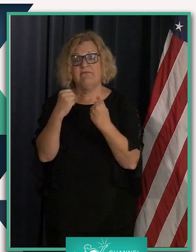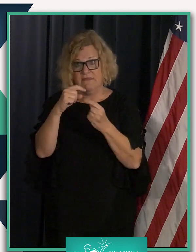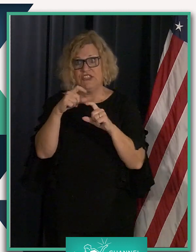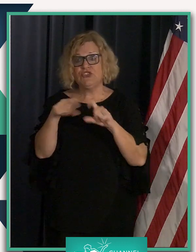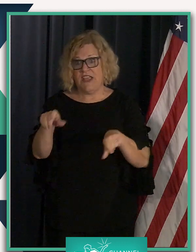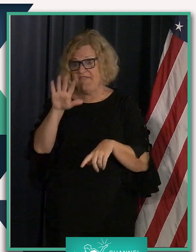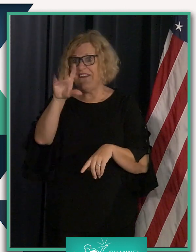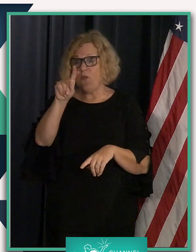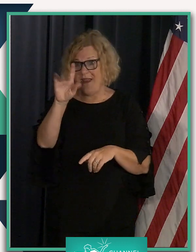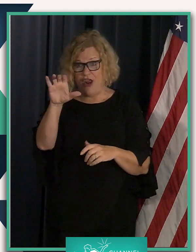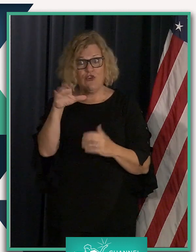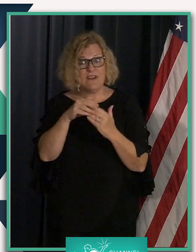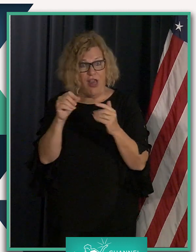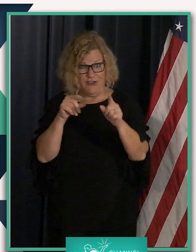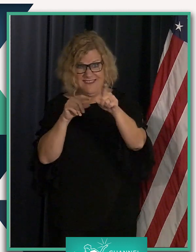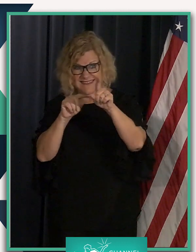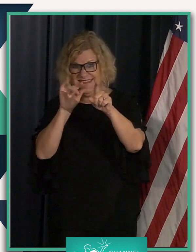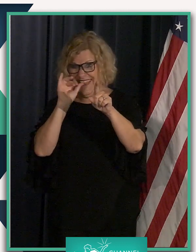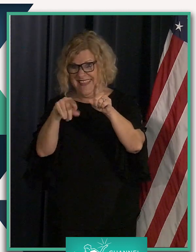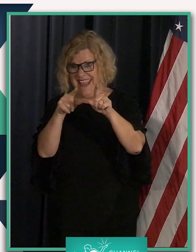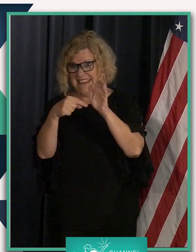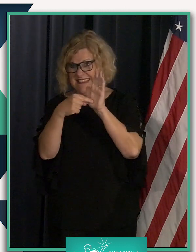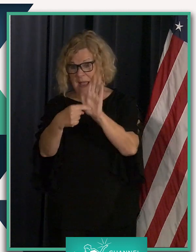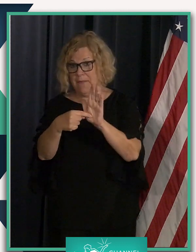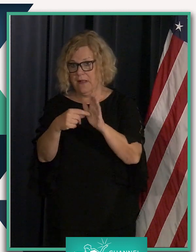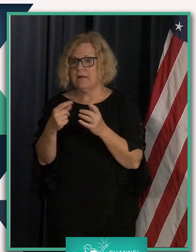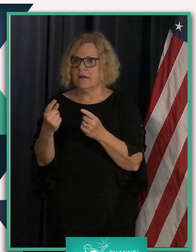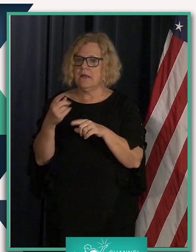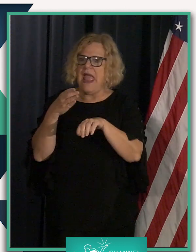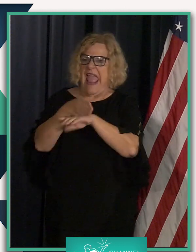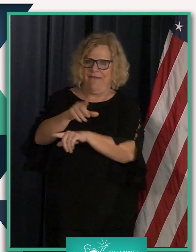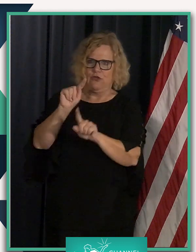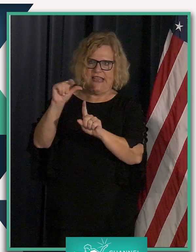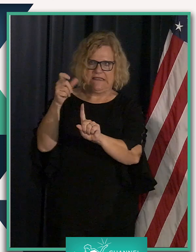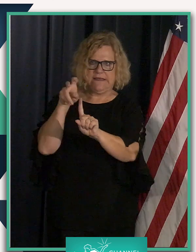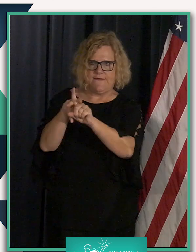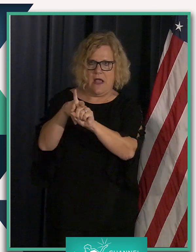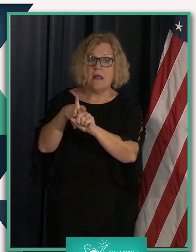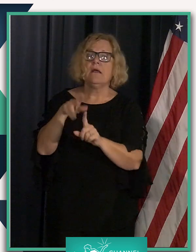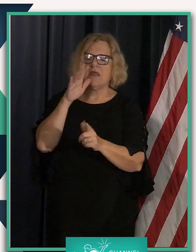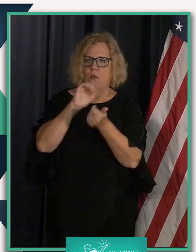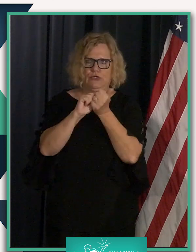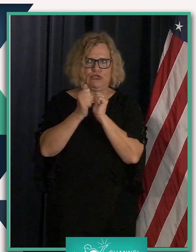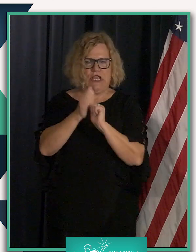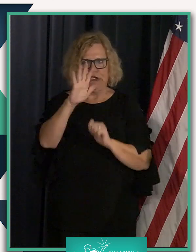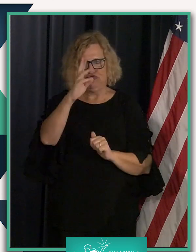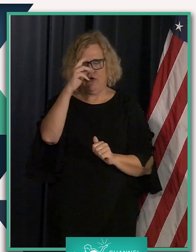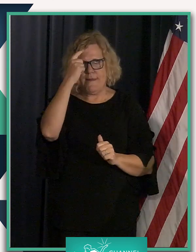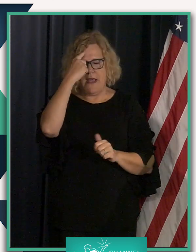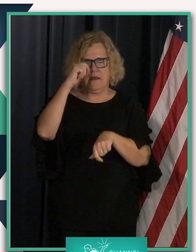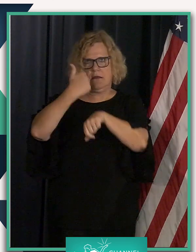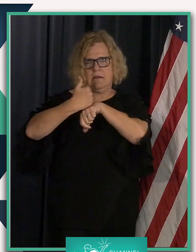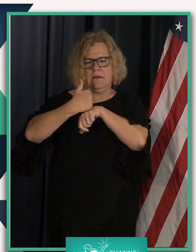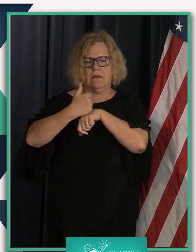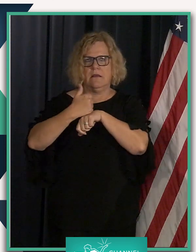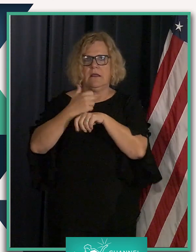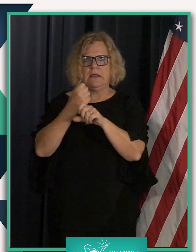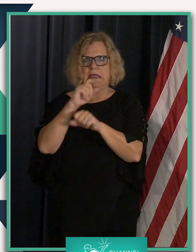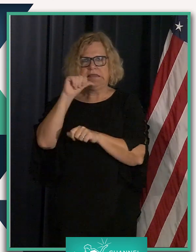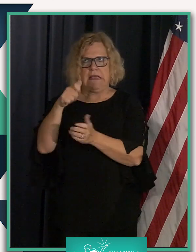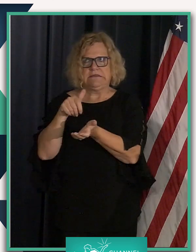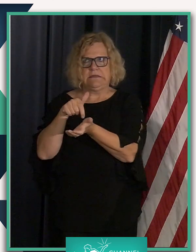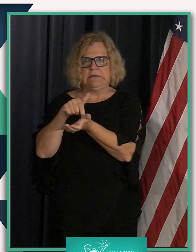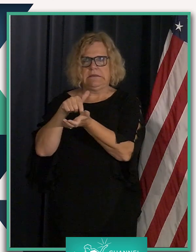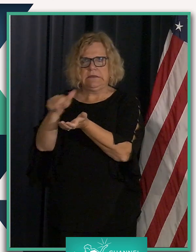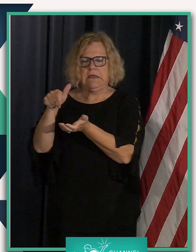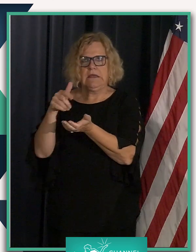other $5,100, comes after your taxes get filed. So this is going to change your mindset for getting your taxes